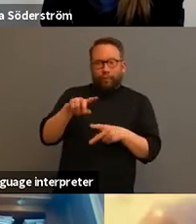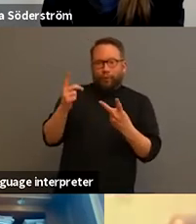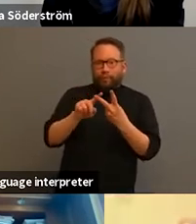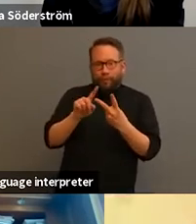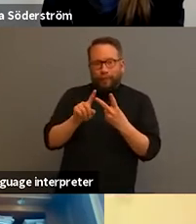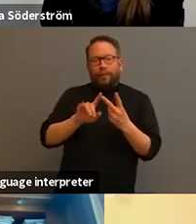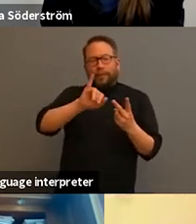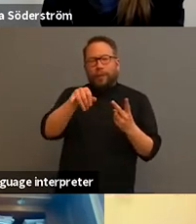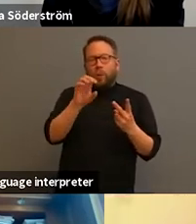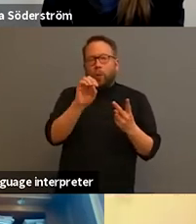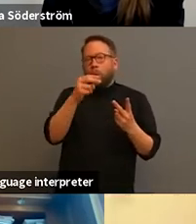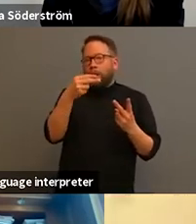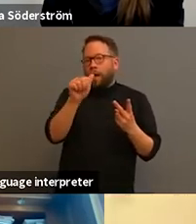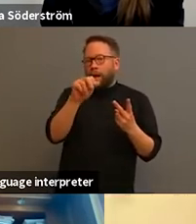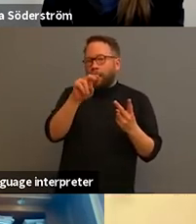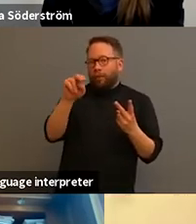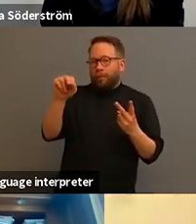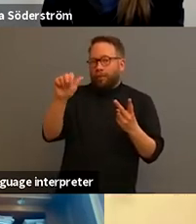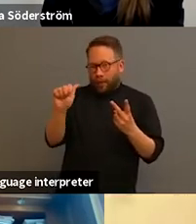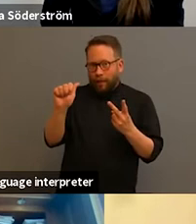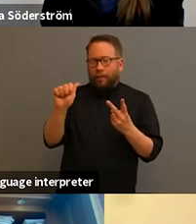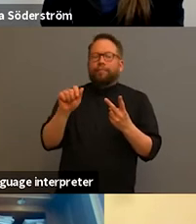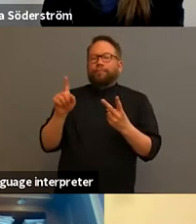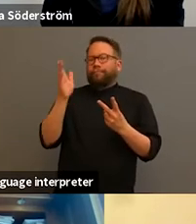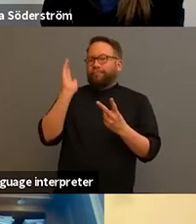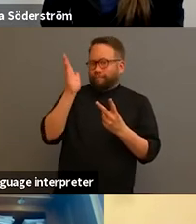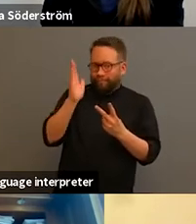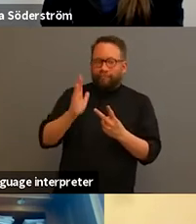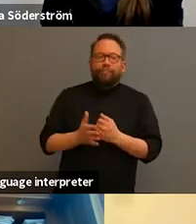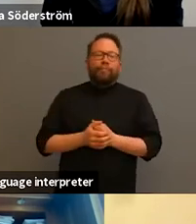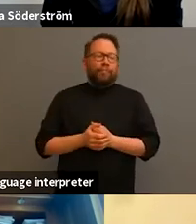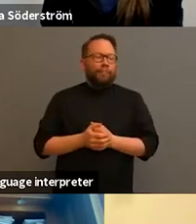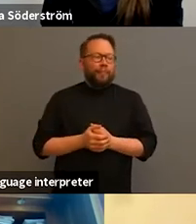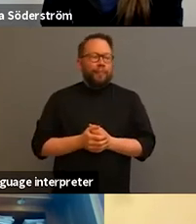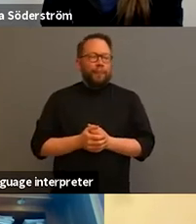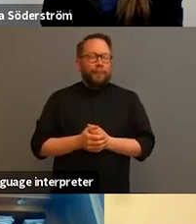So please, Tina, the floor is yours. Thank you, Malin.